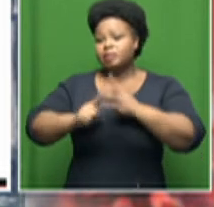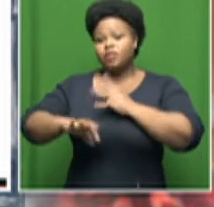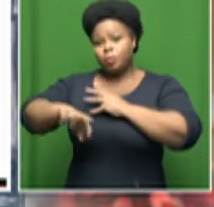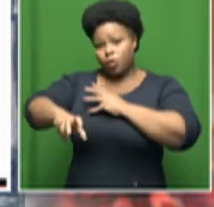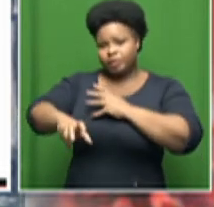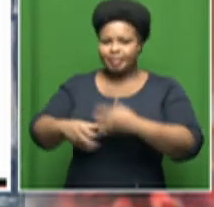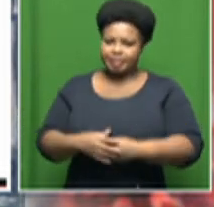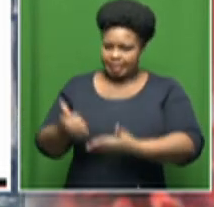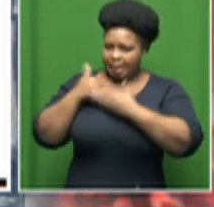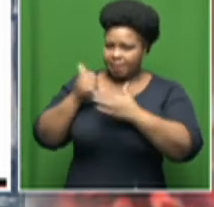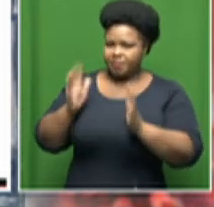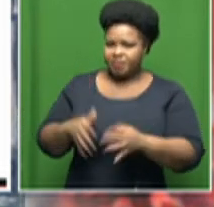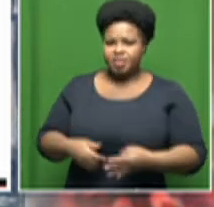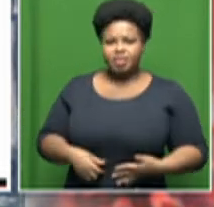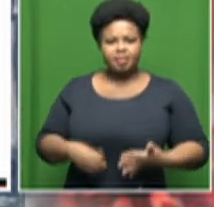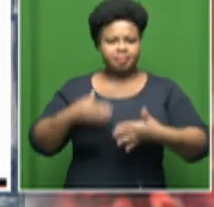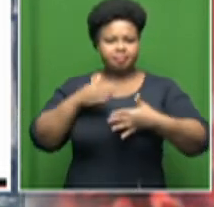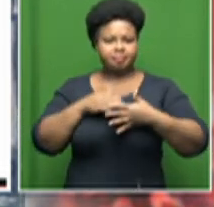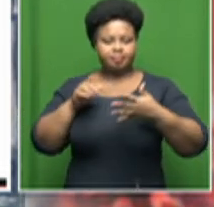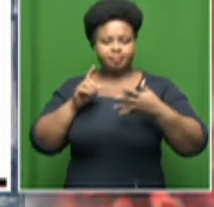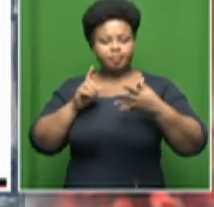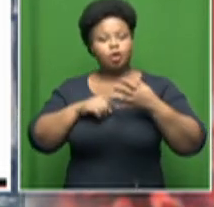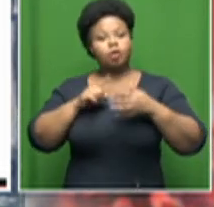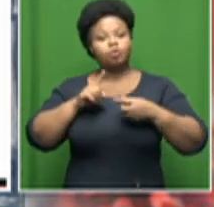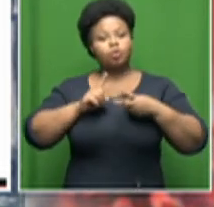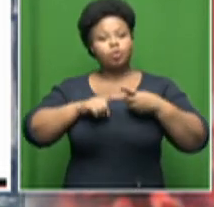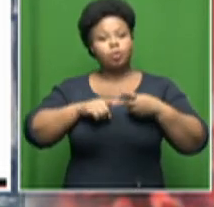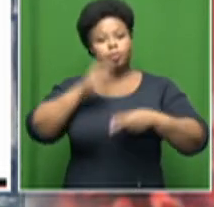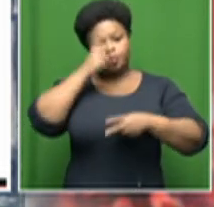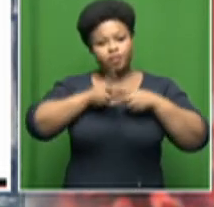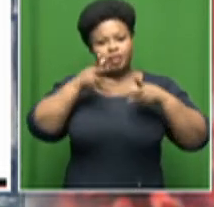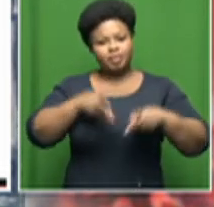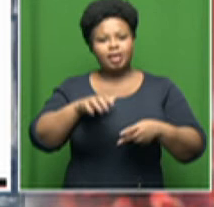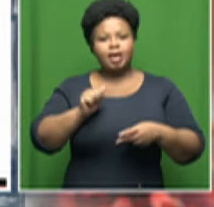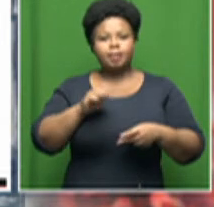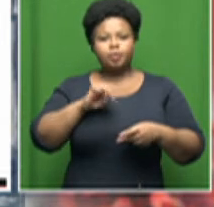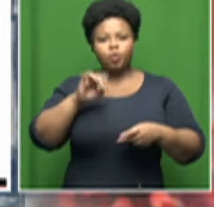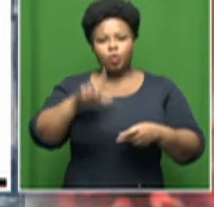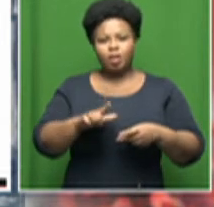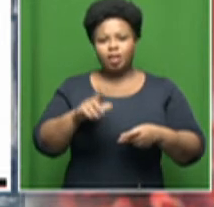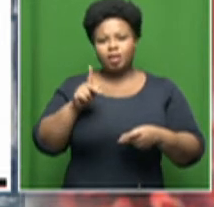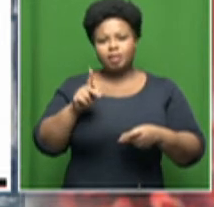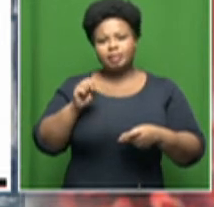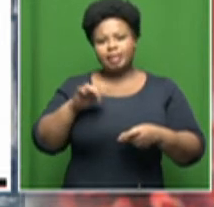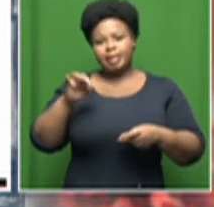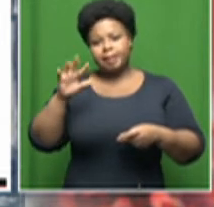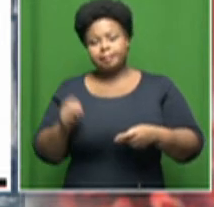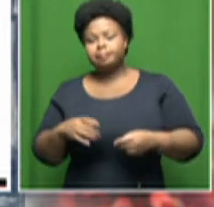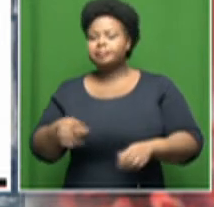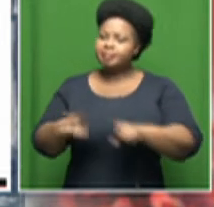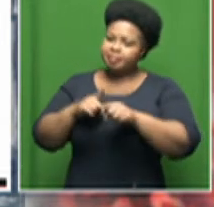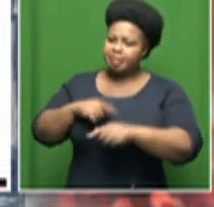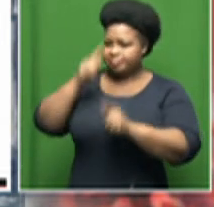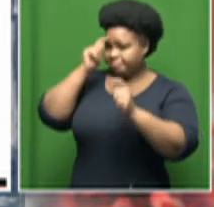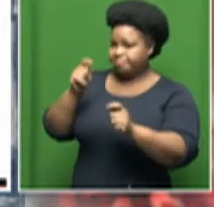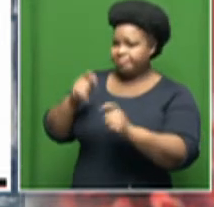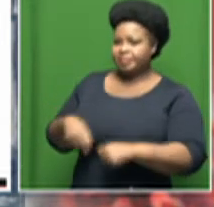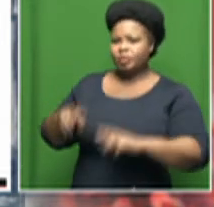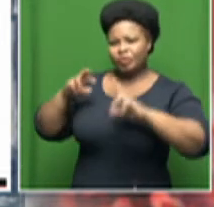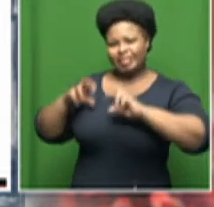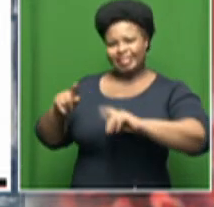as Professor Slim Abdul Karim from Caprisa, who's also worked with us on this. I also have to acknowledge the study team who's